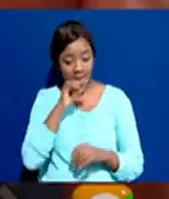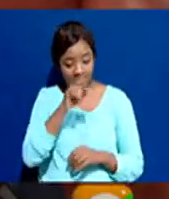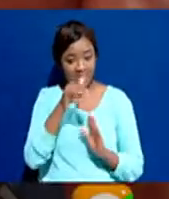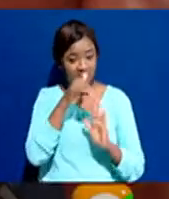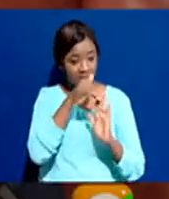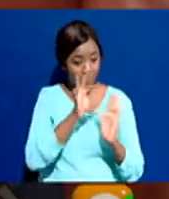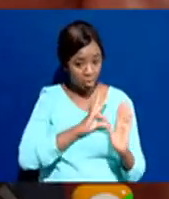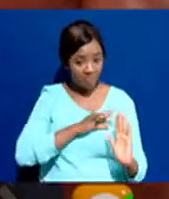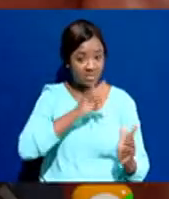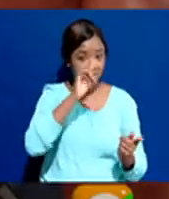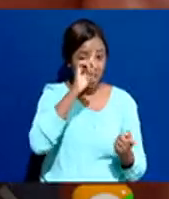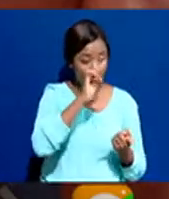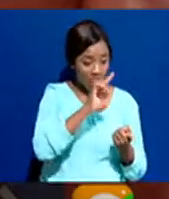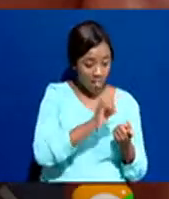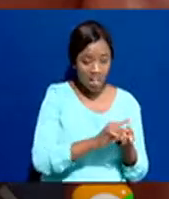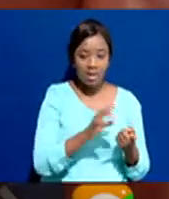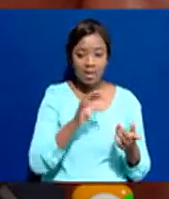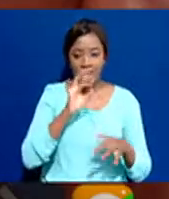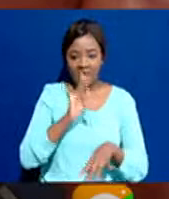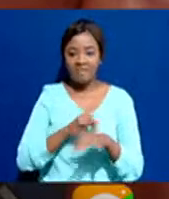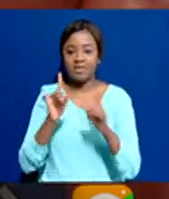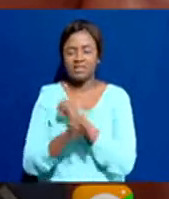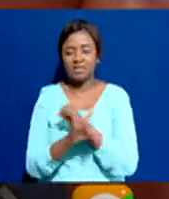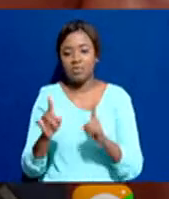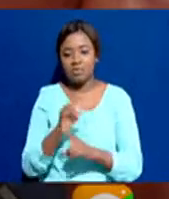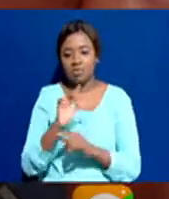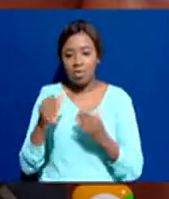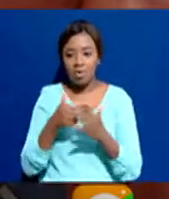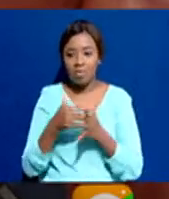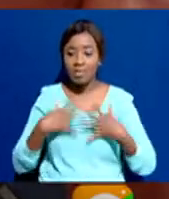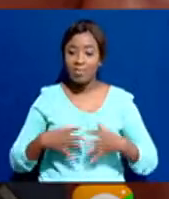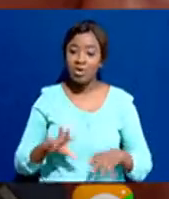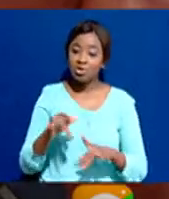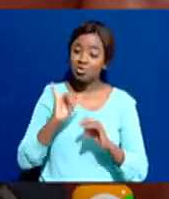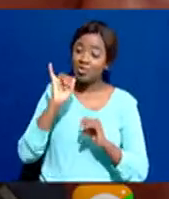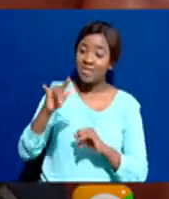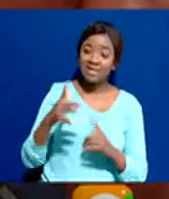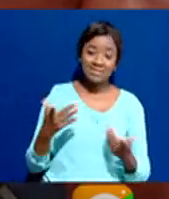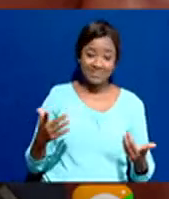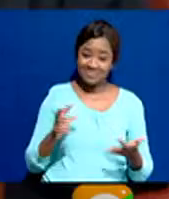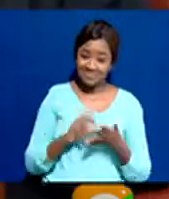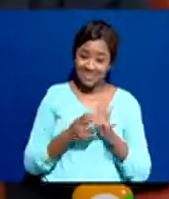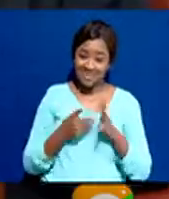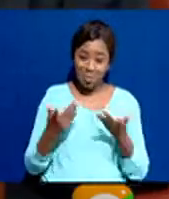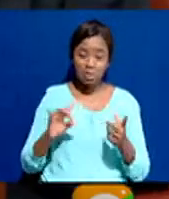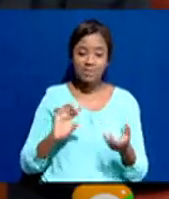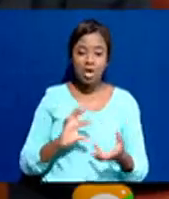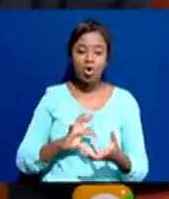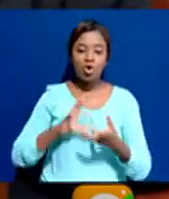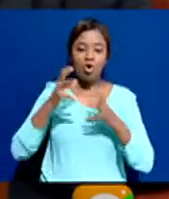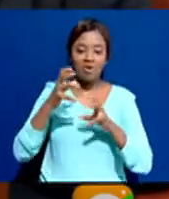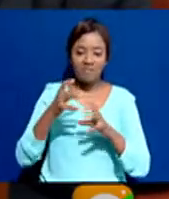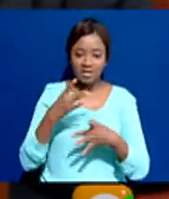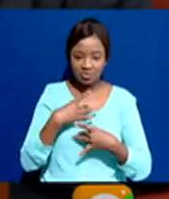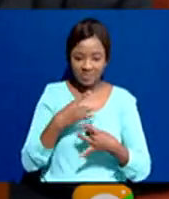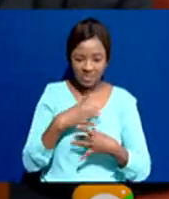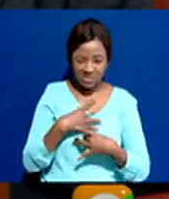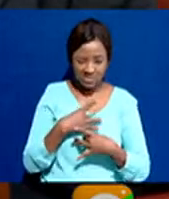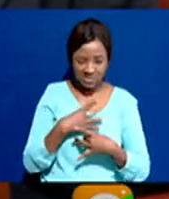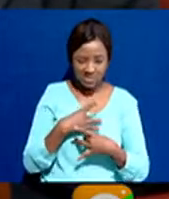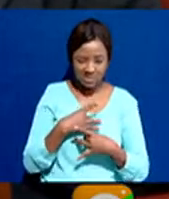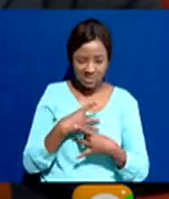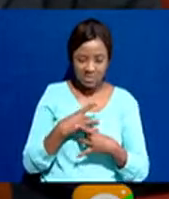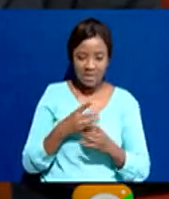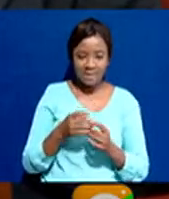not just the pension fund. Yeah, so my brother, that is called conflict of interest. The officials were also